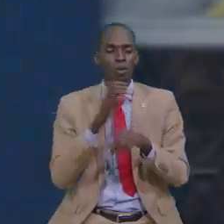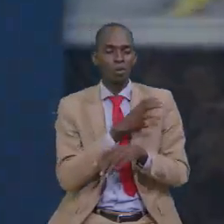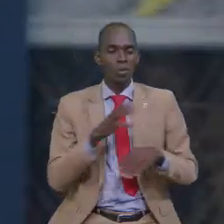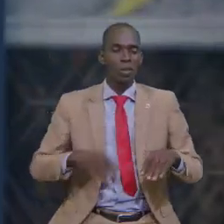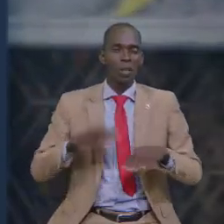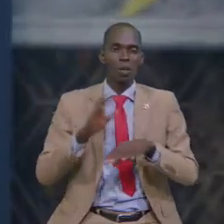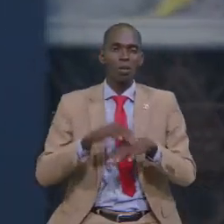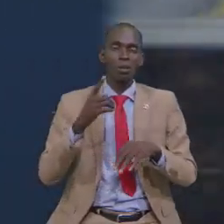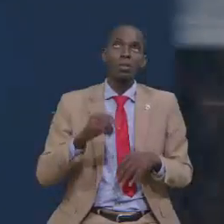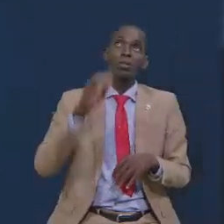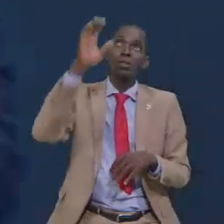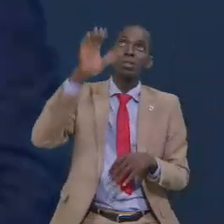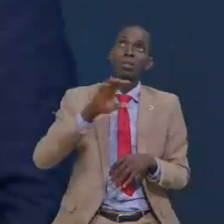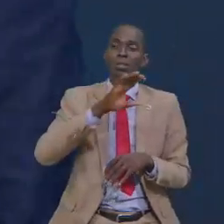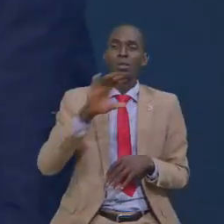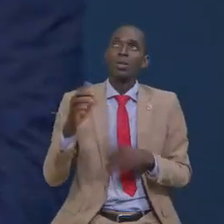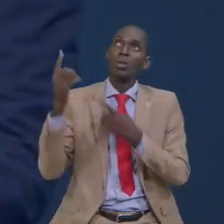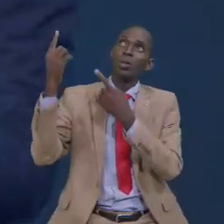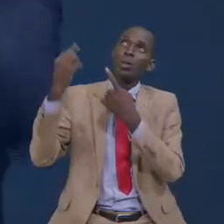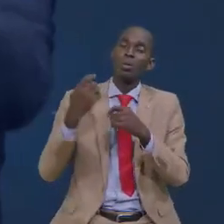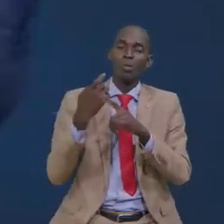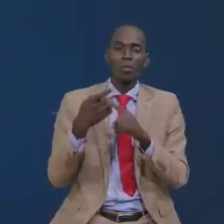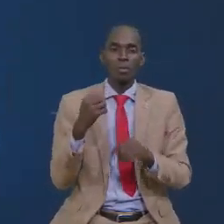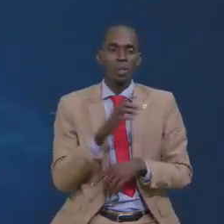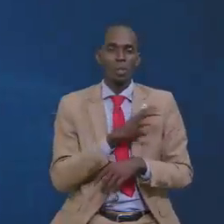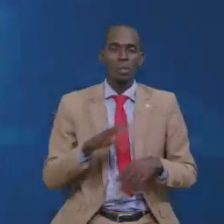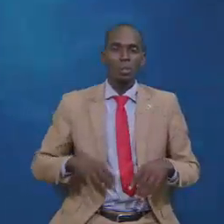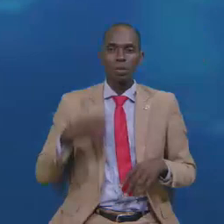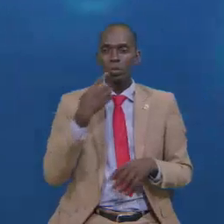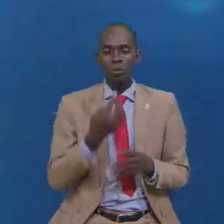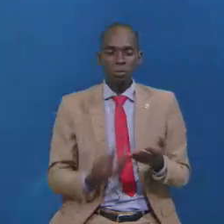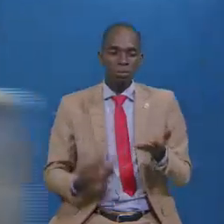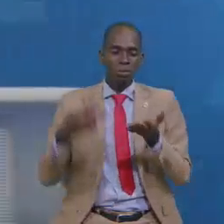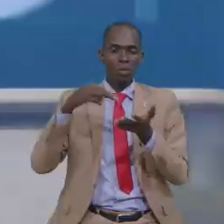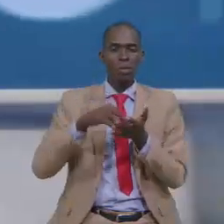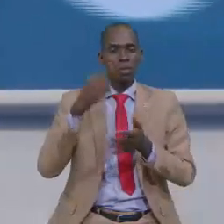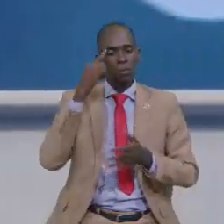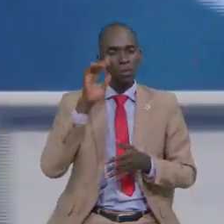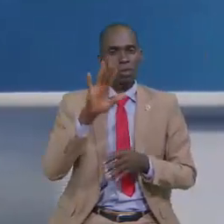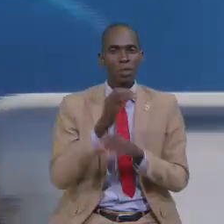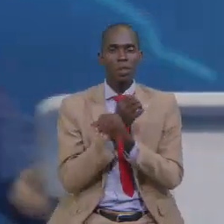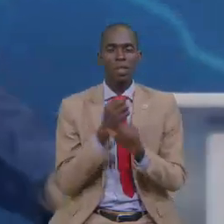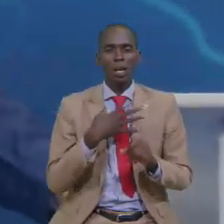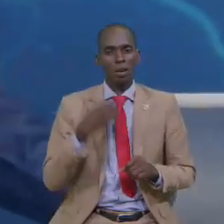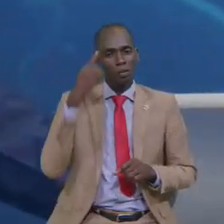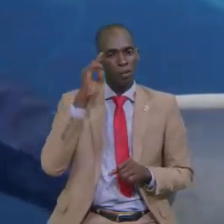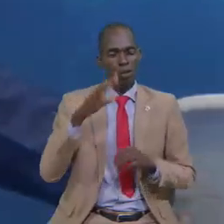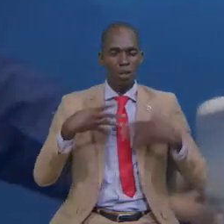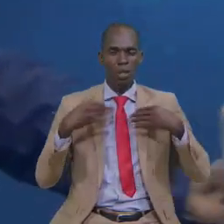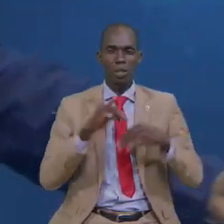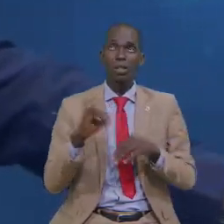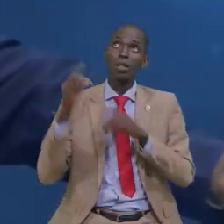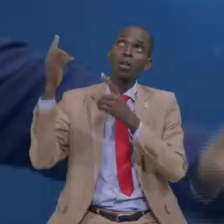coming in from the Christ who rose up for your salvation and for your healing. Coming from